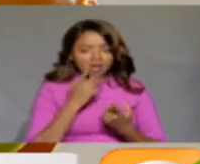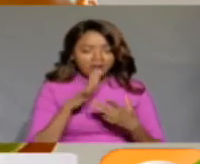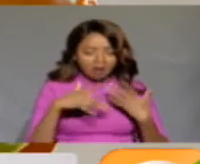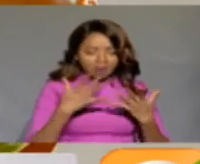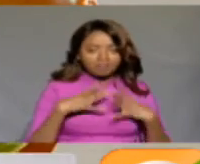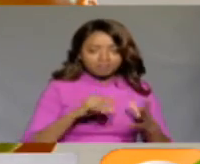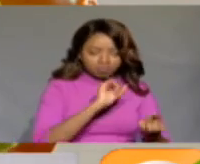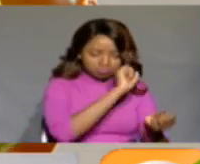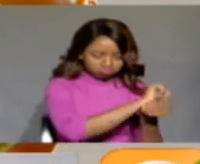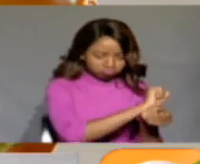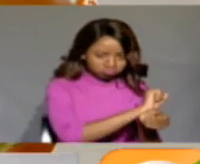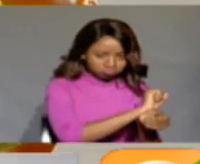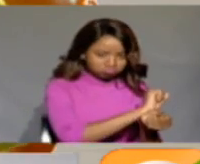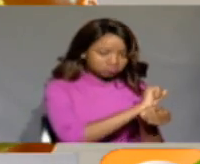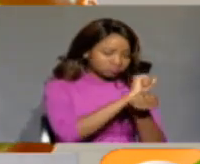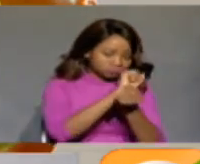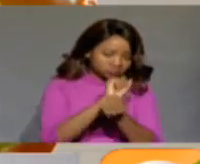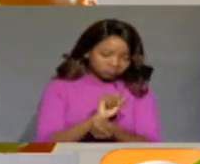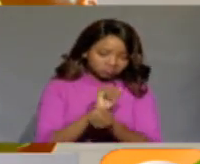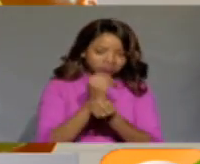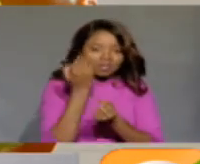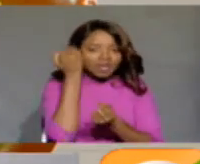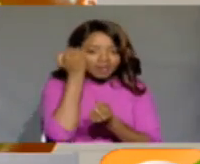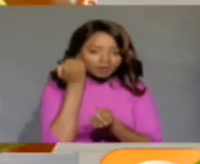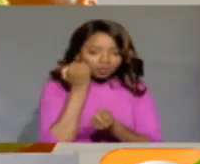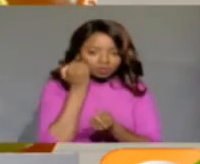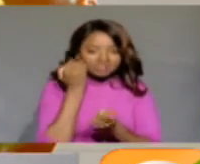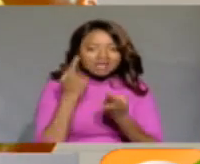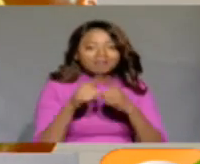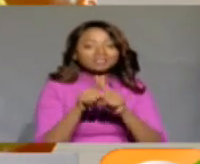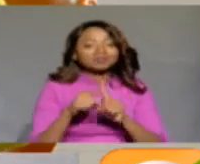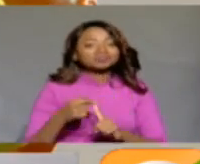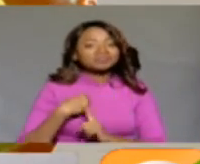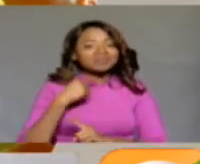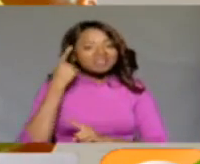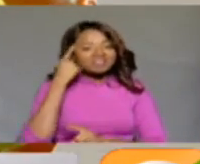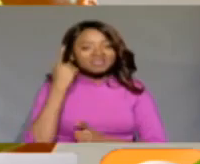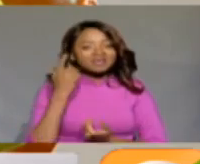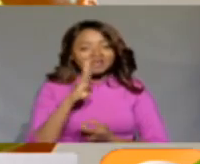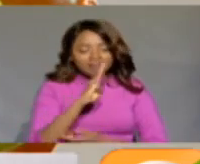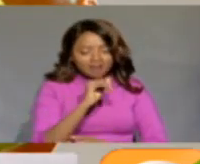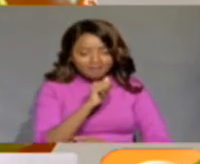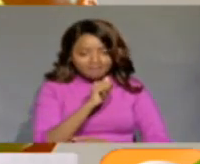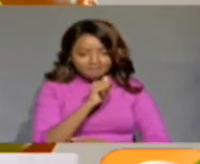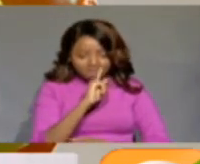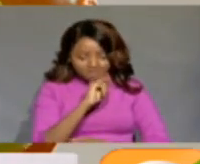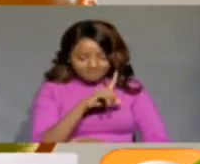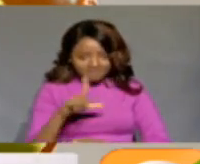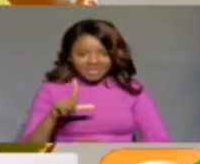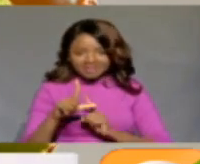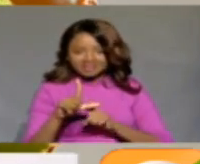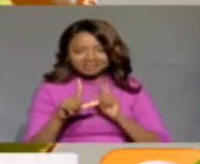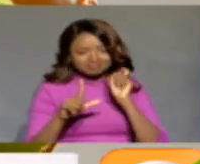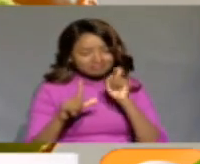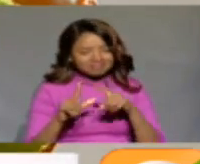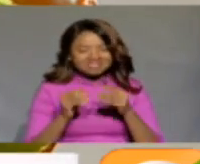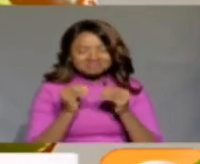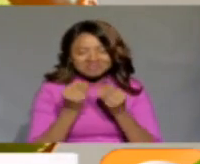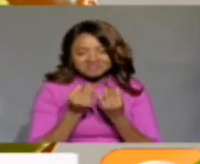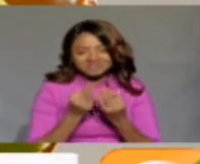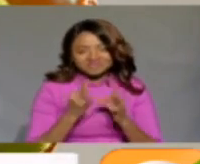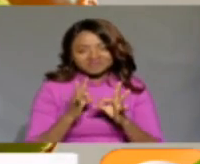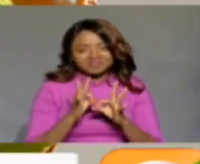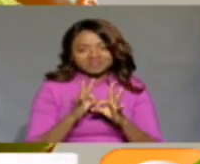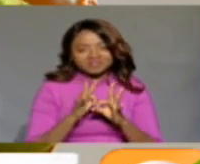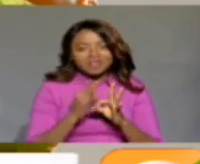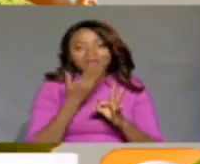hauling people to court. And I'm one person who says even bail should be free. What we should really do is, in these matters here,